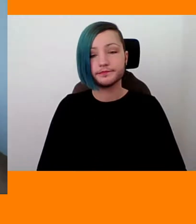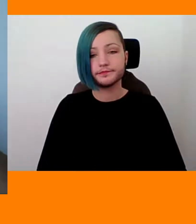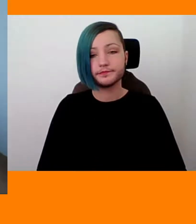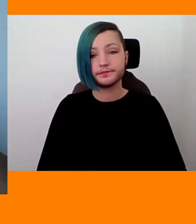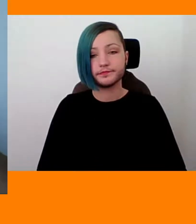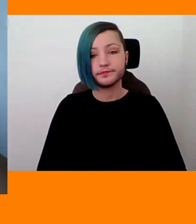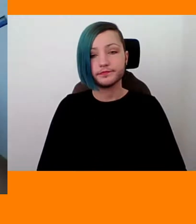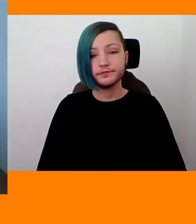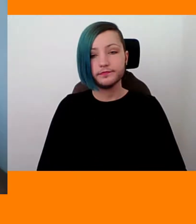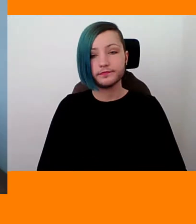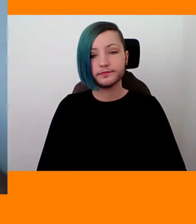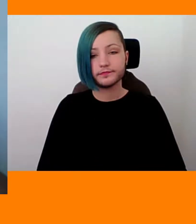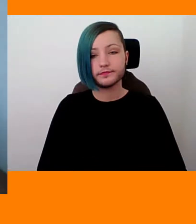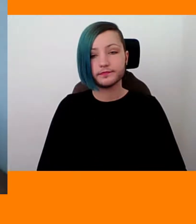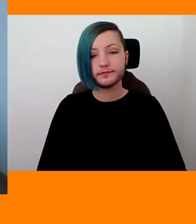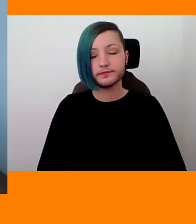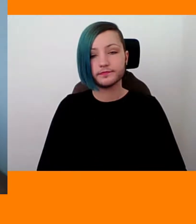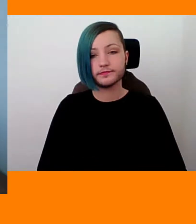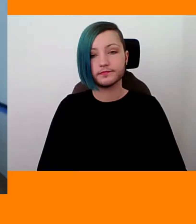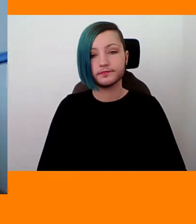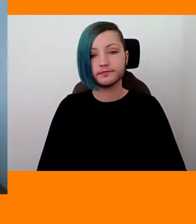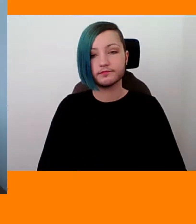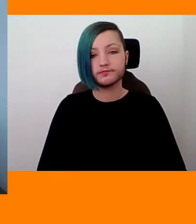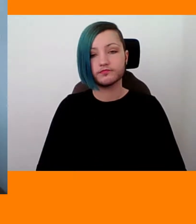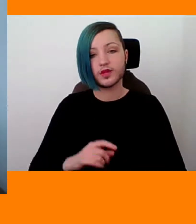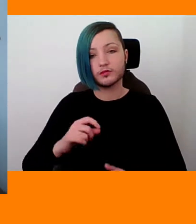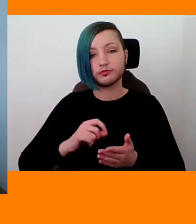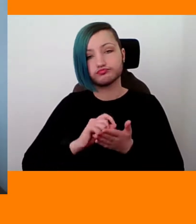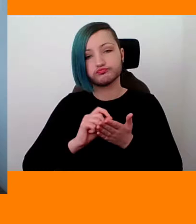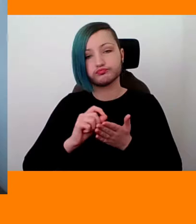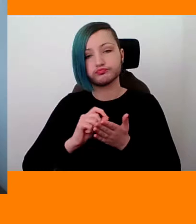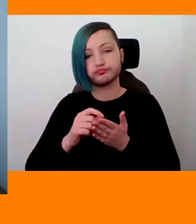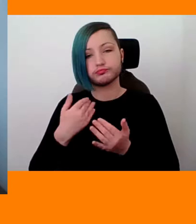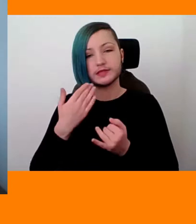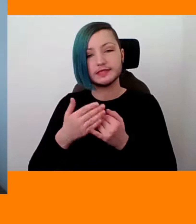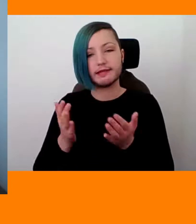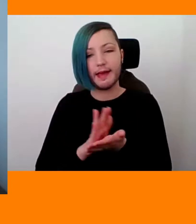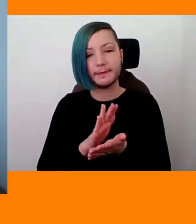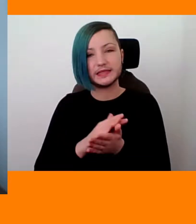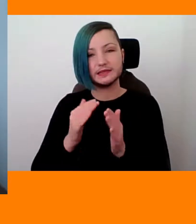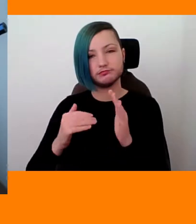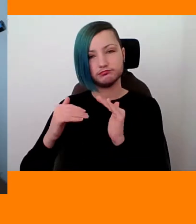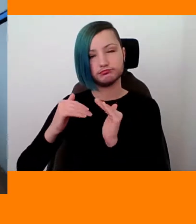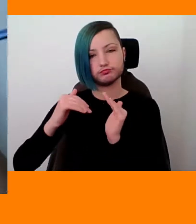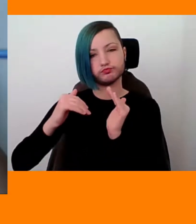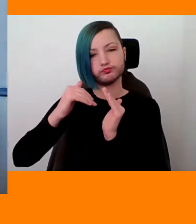And just bring it round until you're happy with where that ends. I'm going to stop around about here.